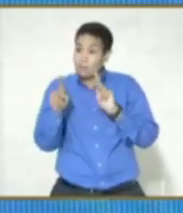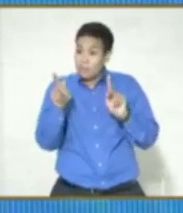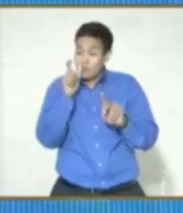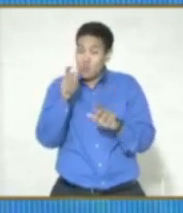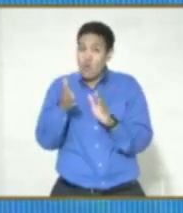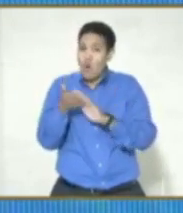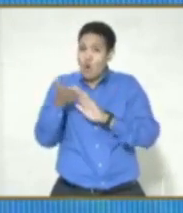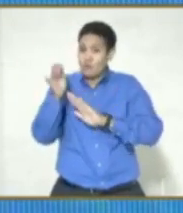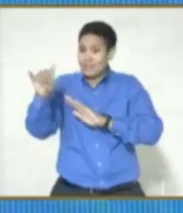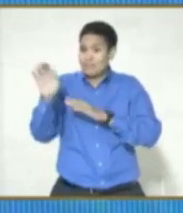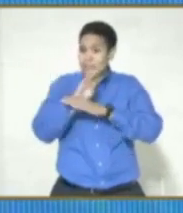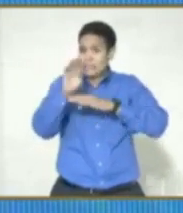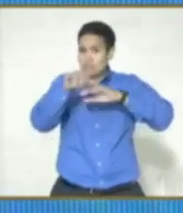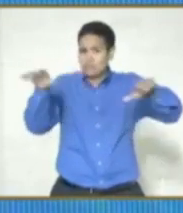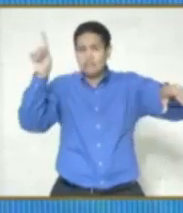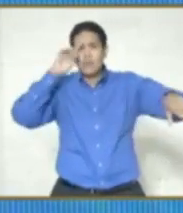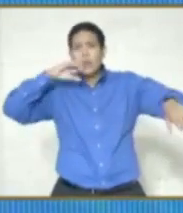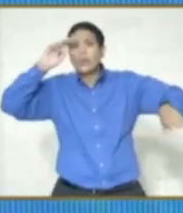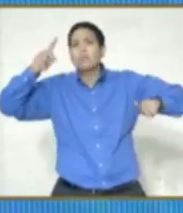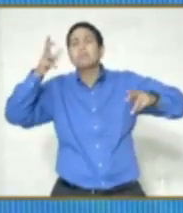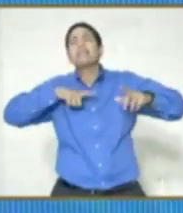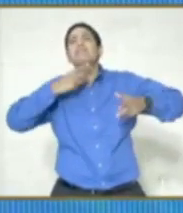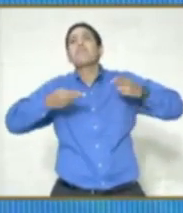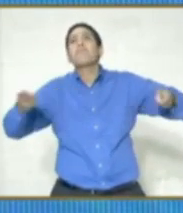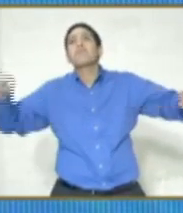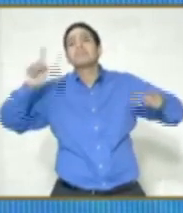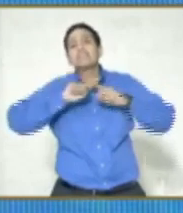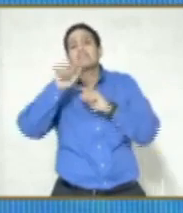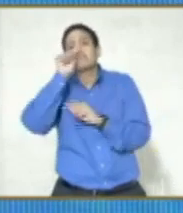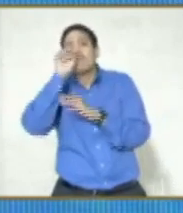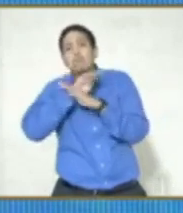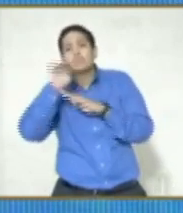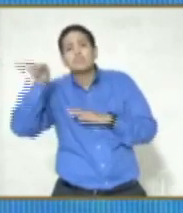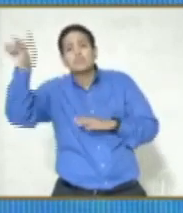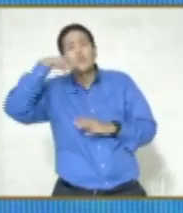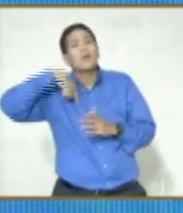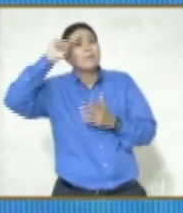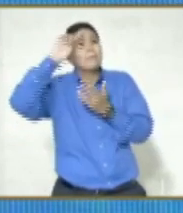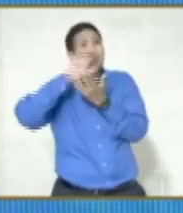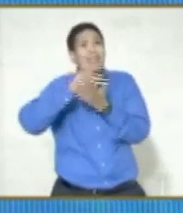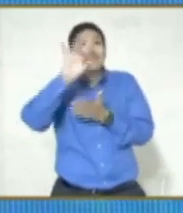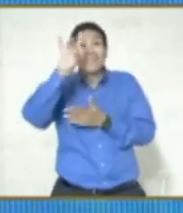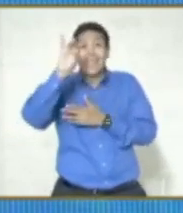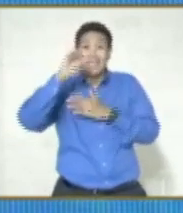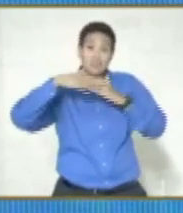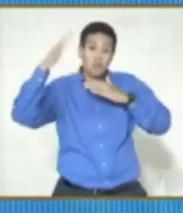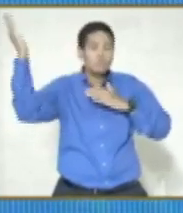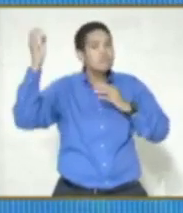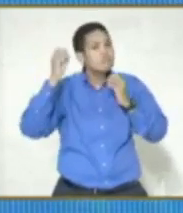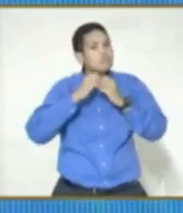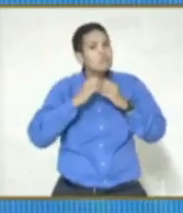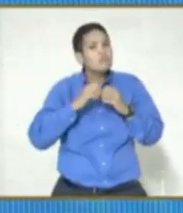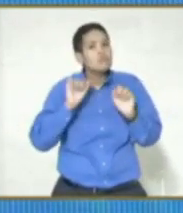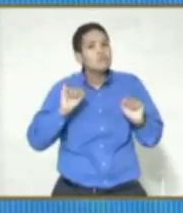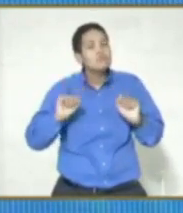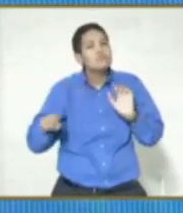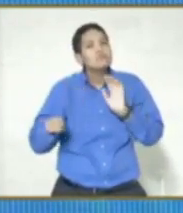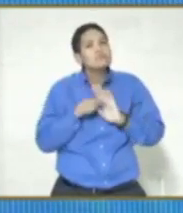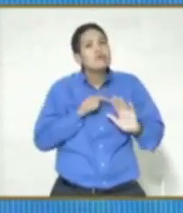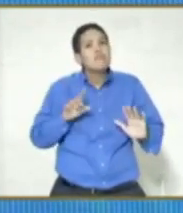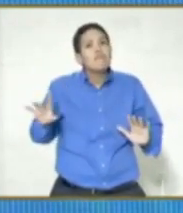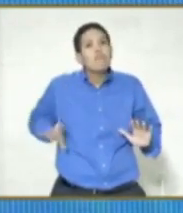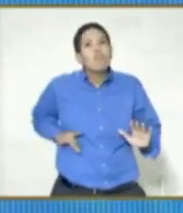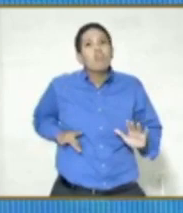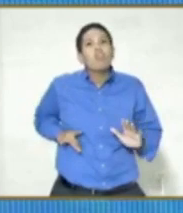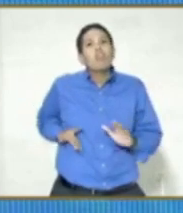homes. And yes, we do agree that those persons 80 years and older are more vulnerable to the adverse effects.